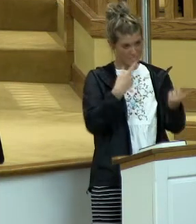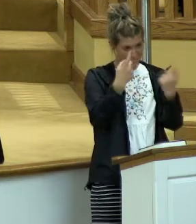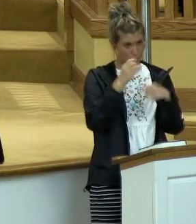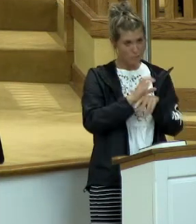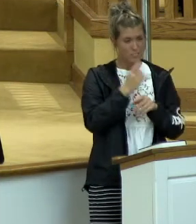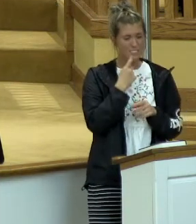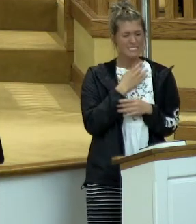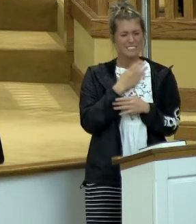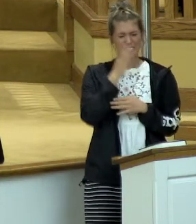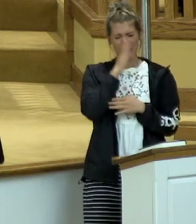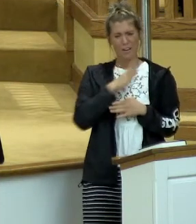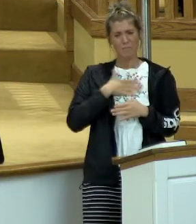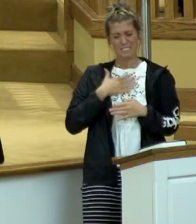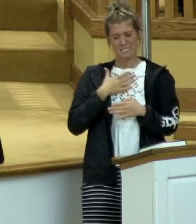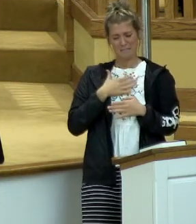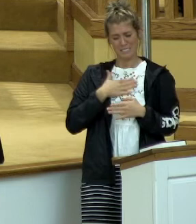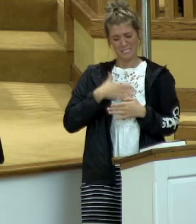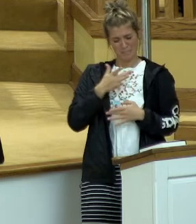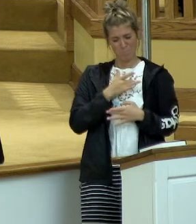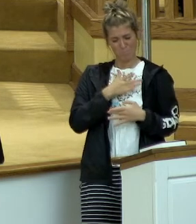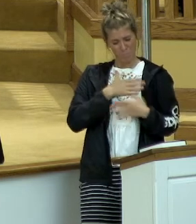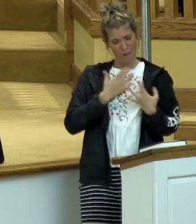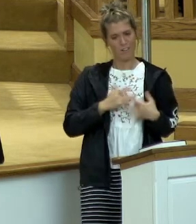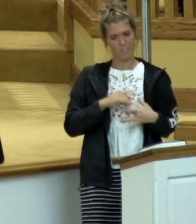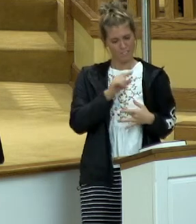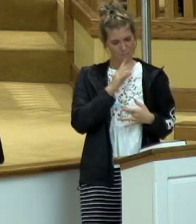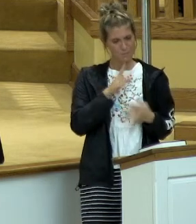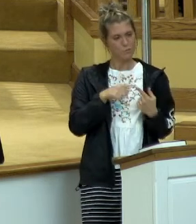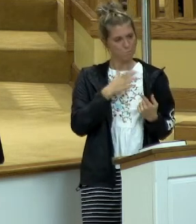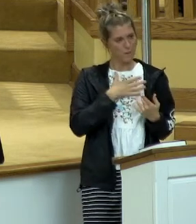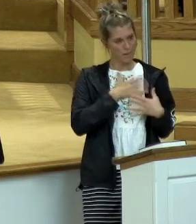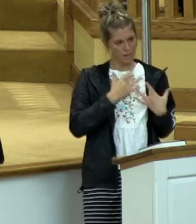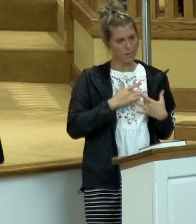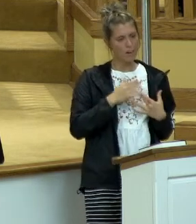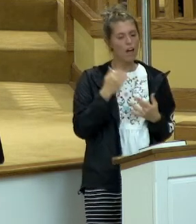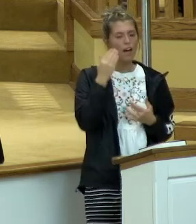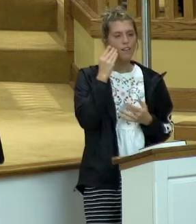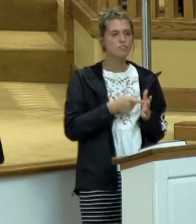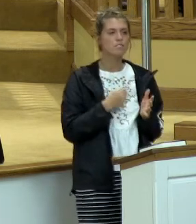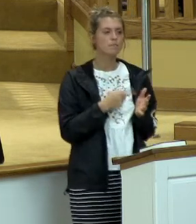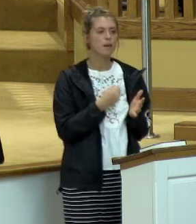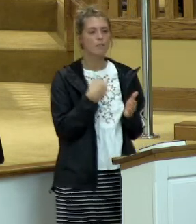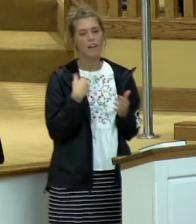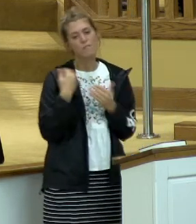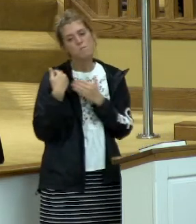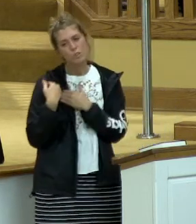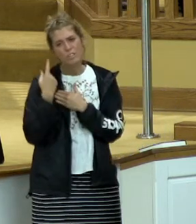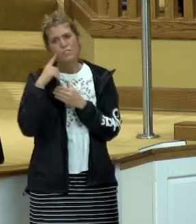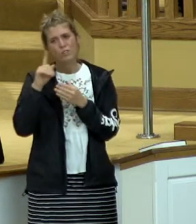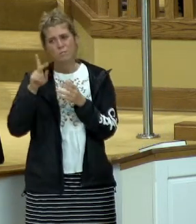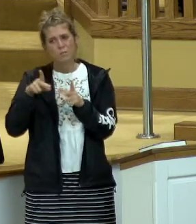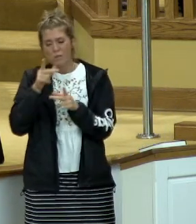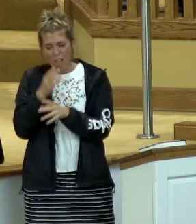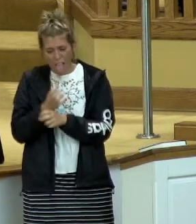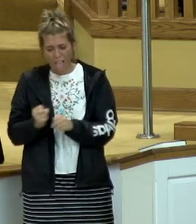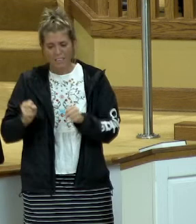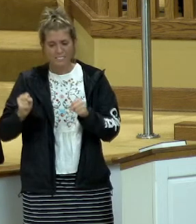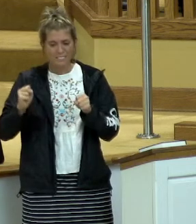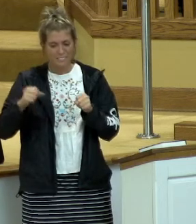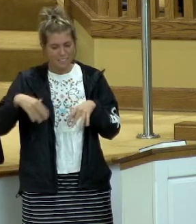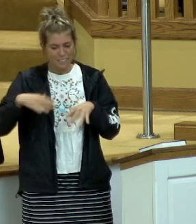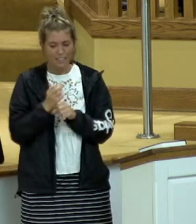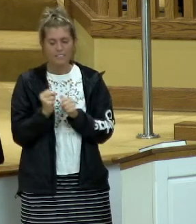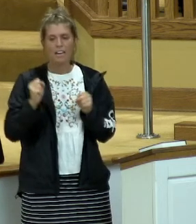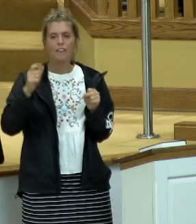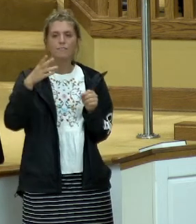every service saying, God, speak to me. Speak to me. Now, I know sometimes we have a burden for a lost person. Oh, and people